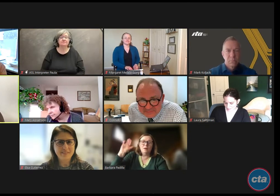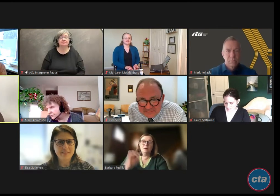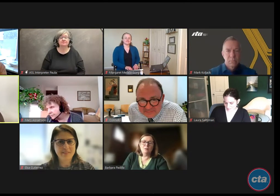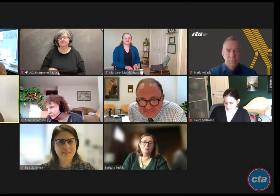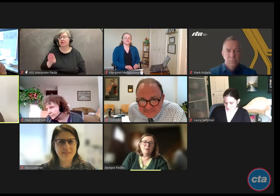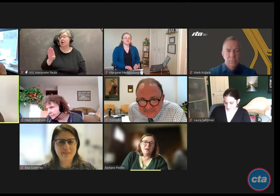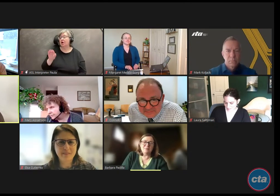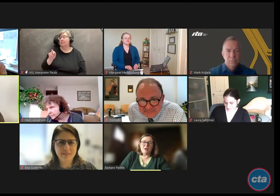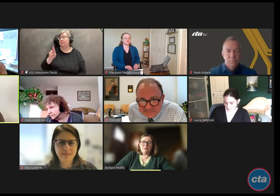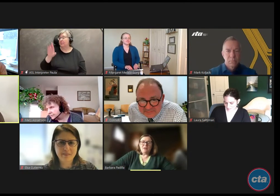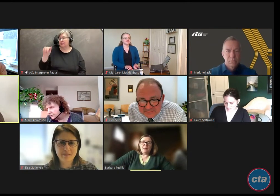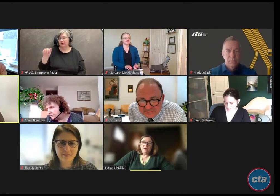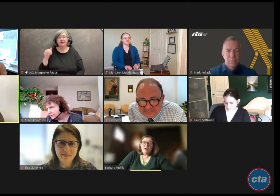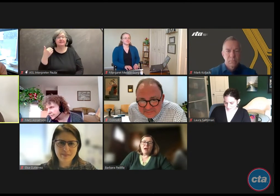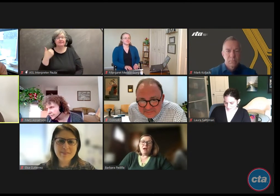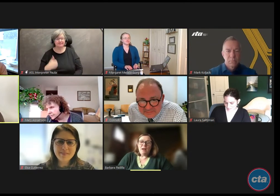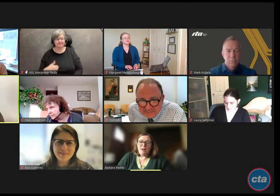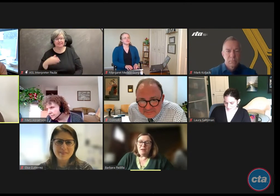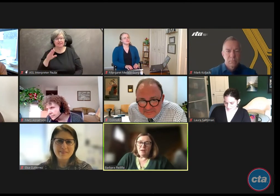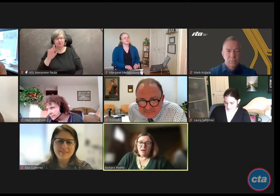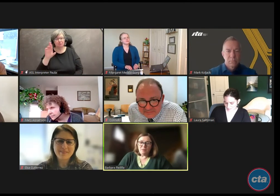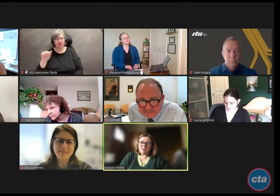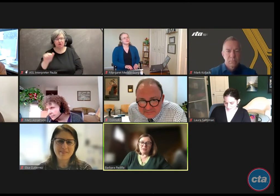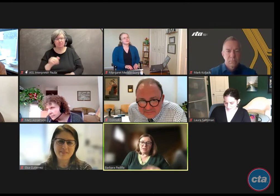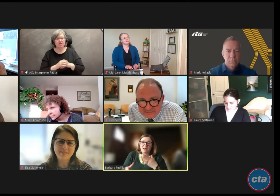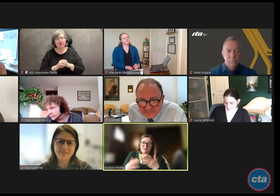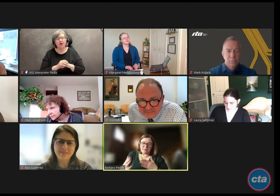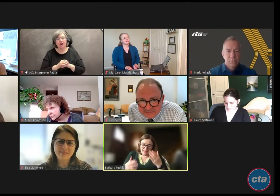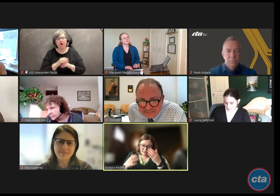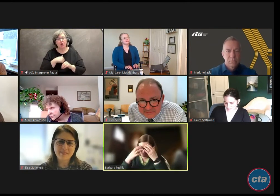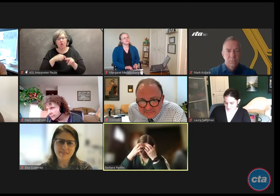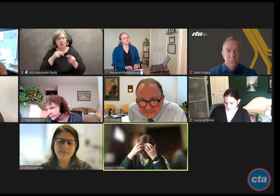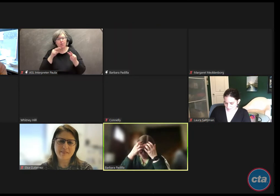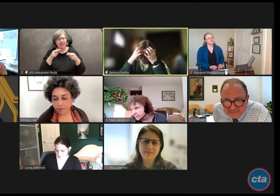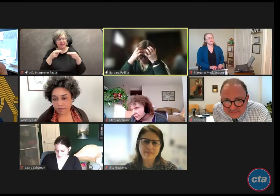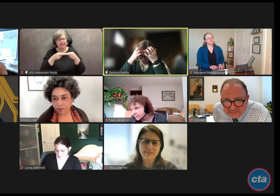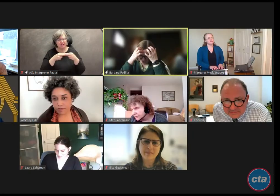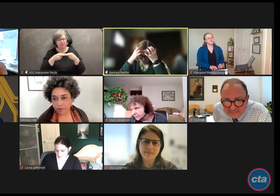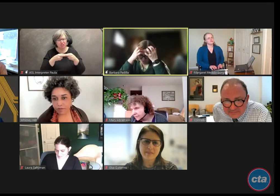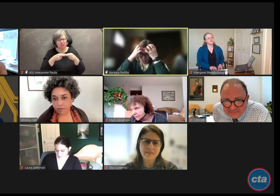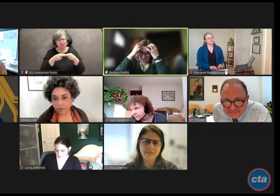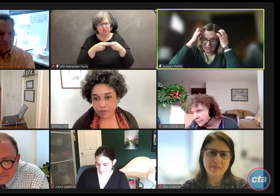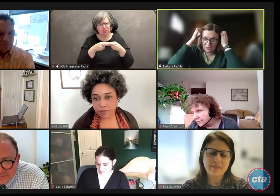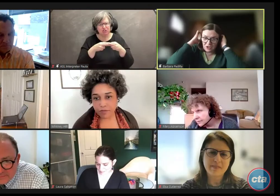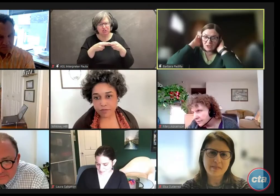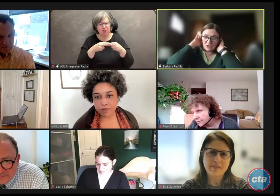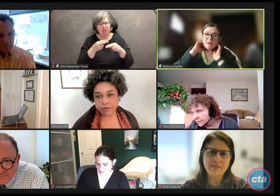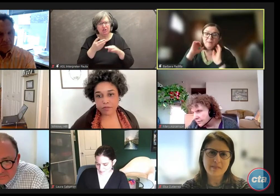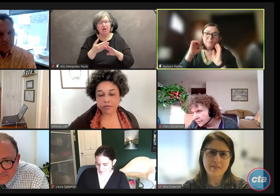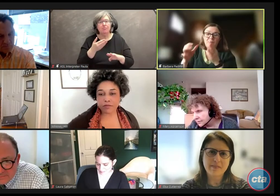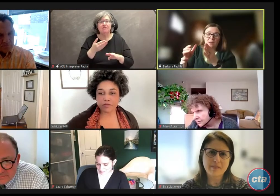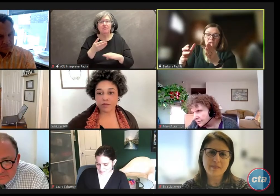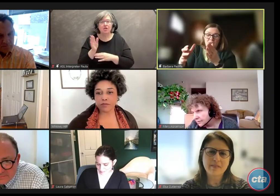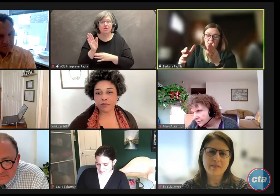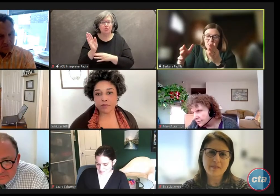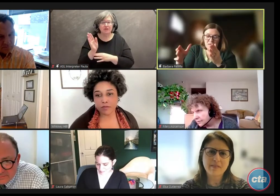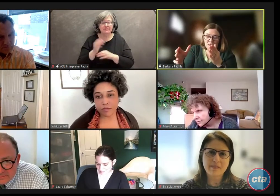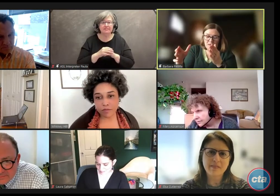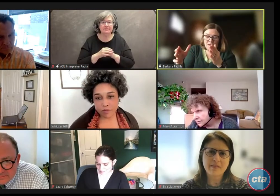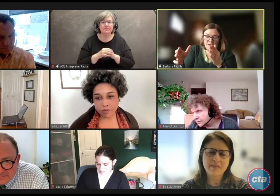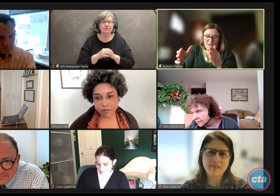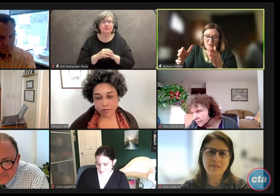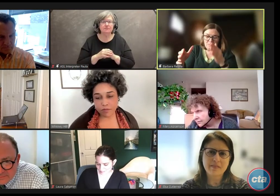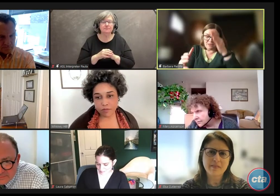Barbara? Yeah, it's Barbara again. I was looking at the slides before the presentation,